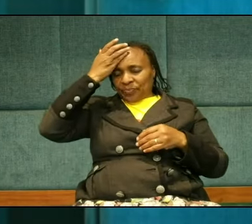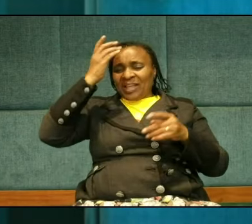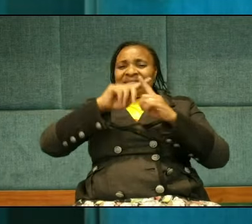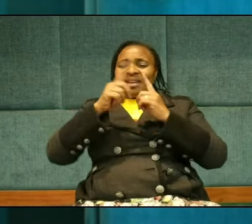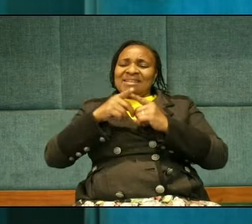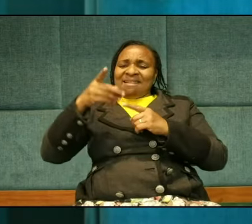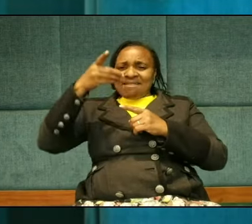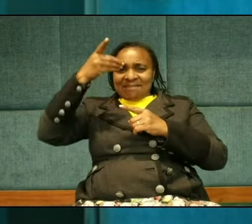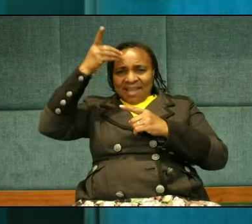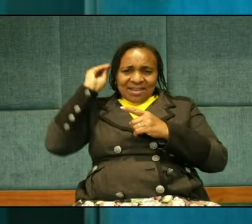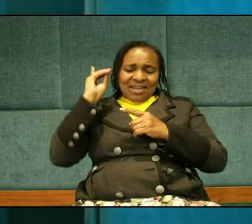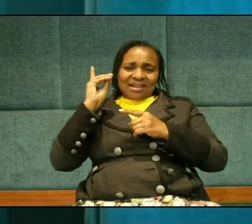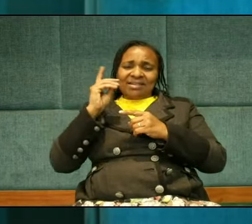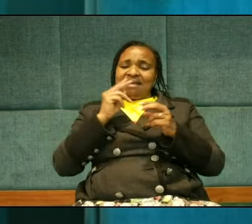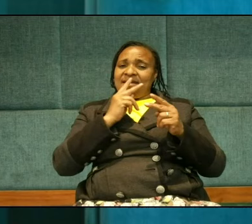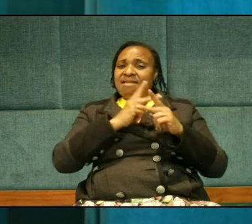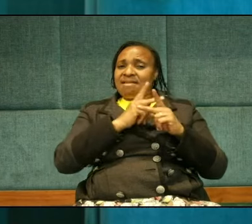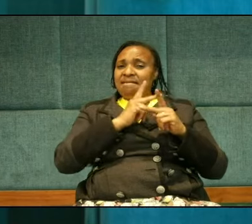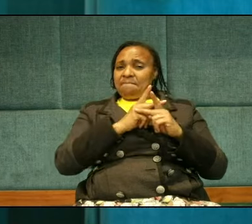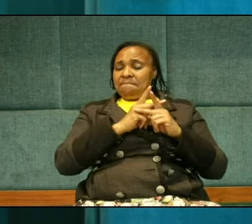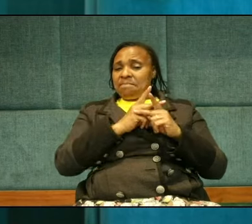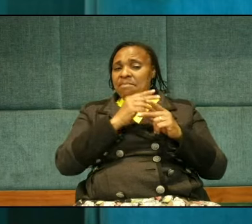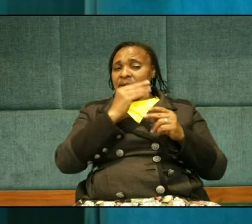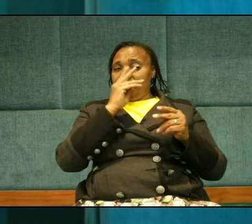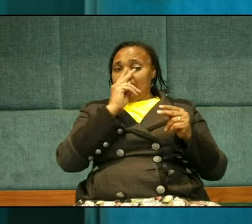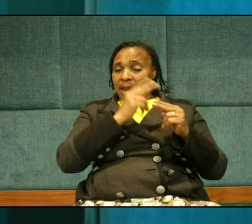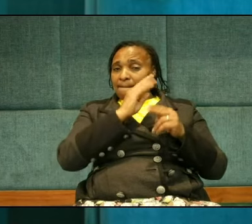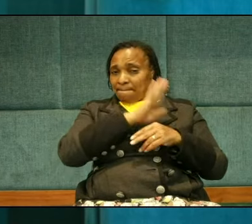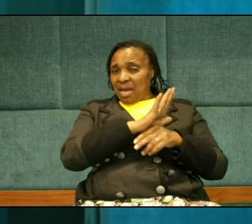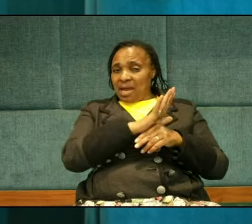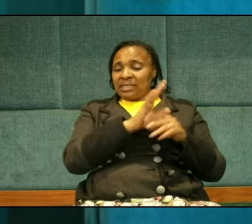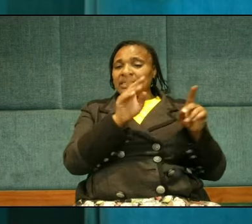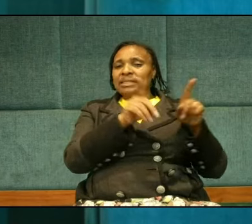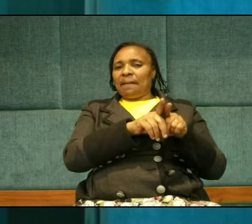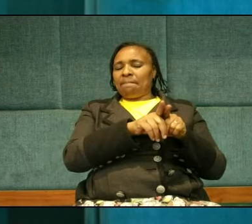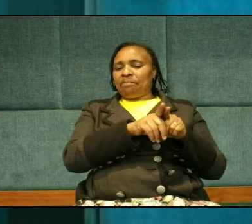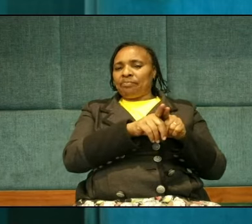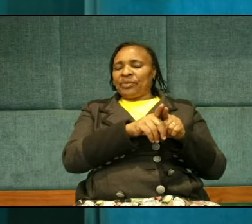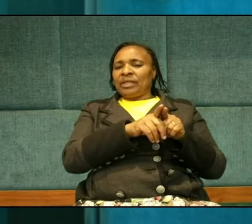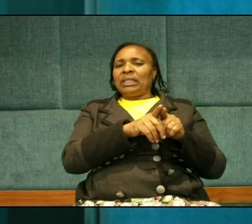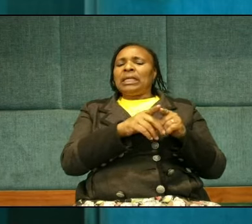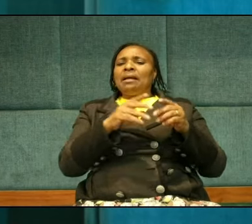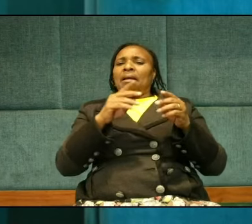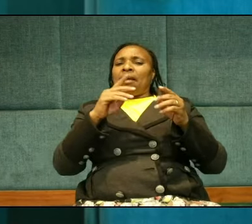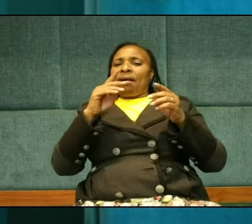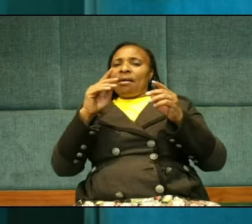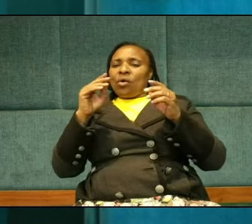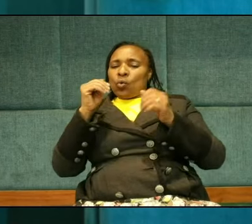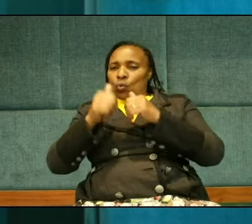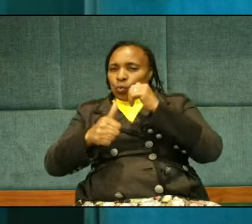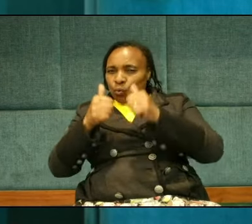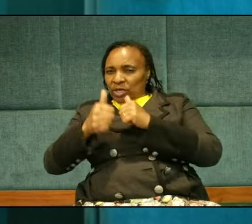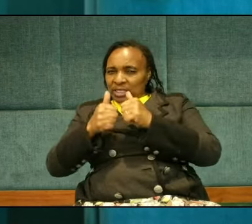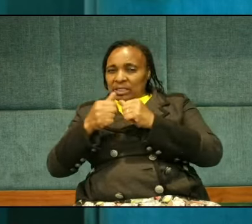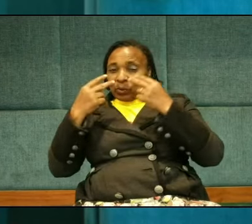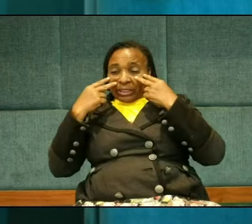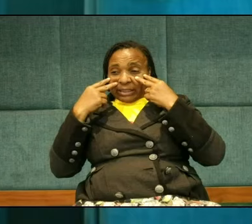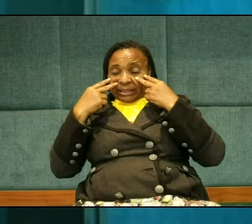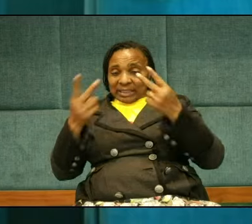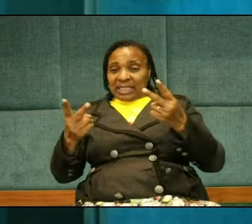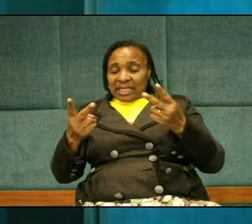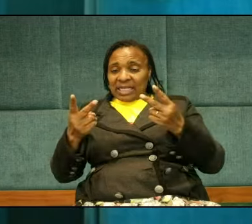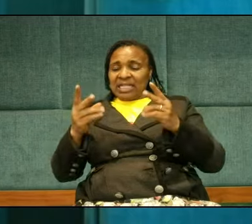Daniel decided to keep his name same as it was, which we can see in